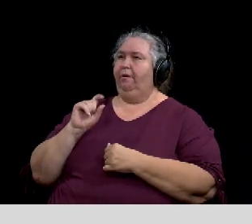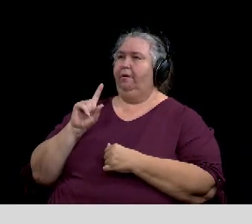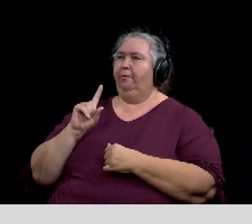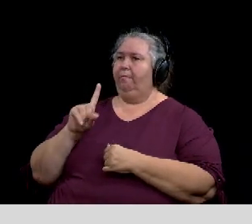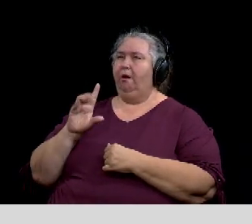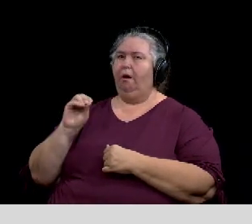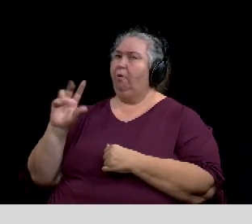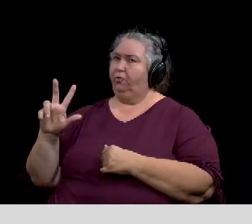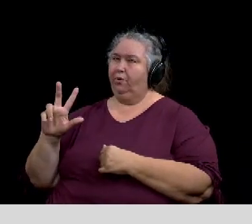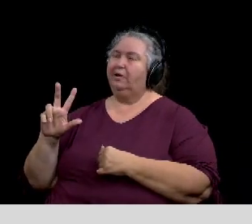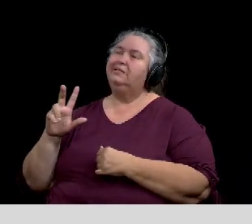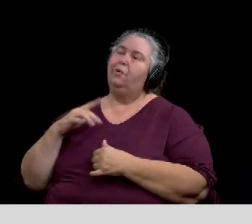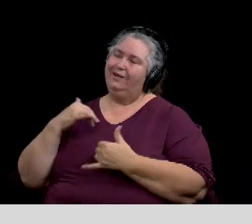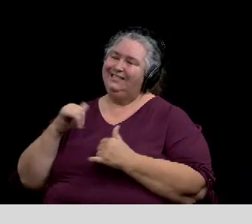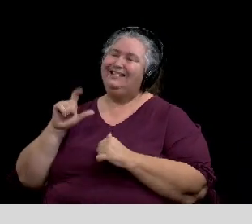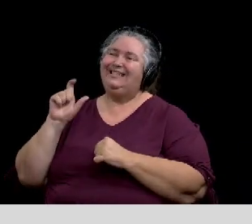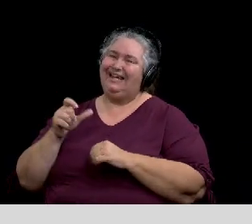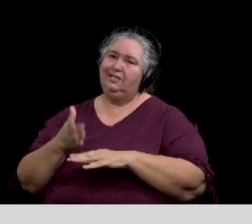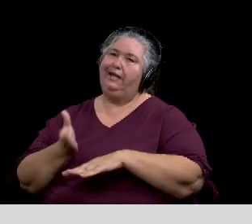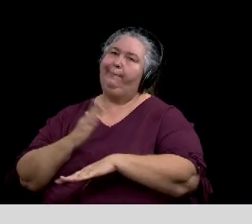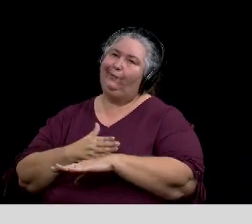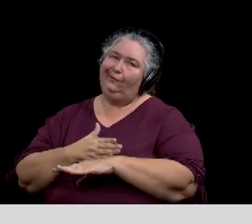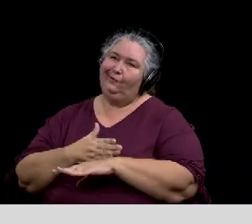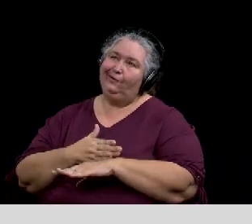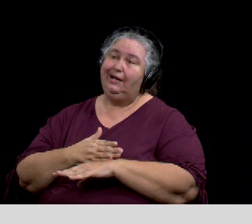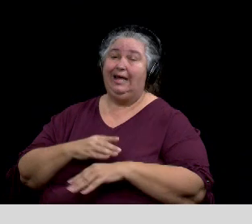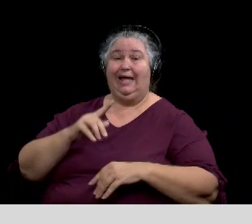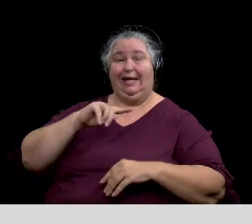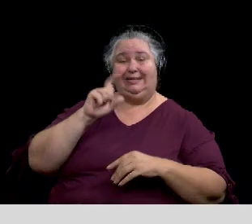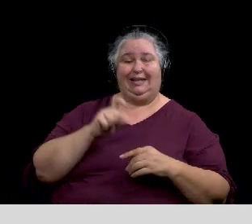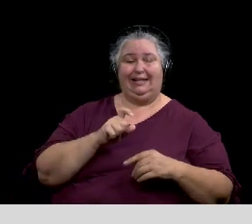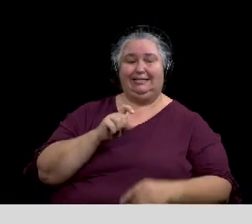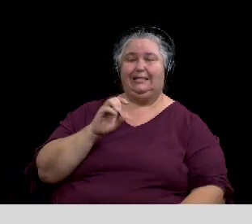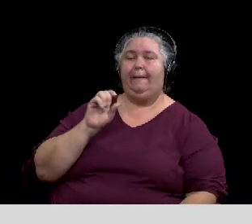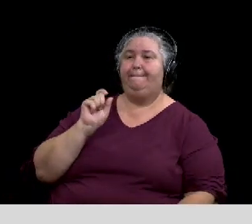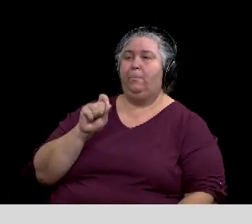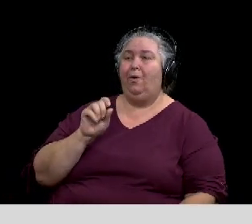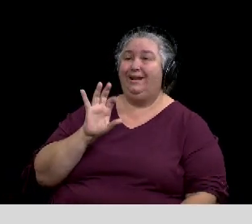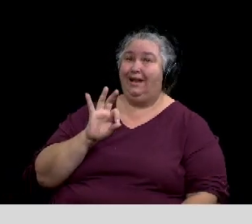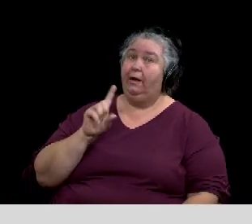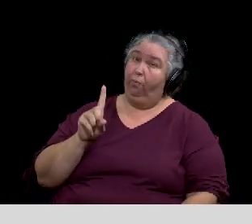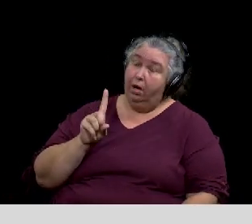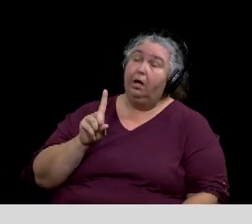improvement. Texas is at 0.91, which is good news.